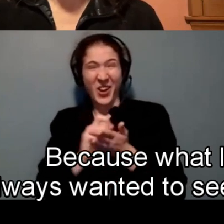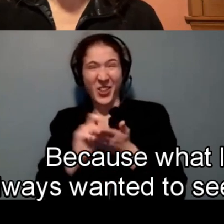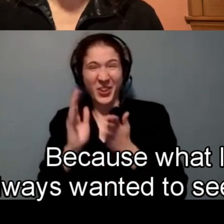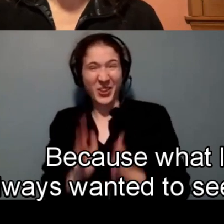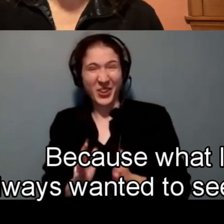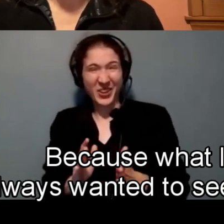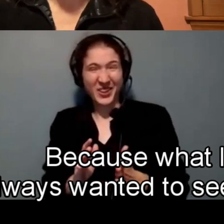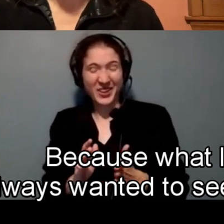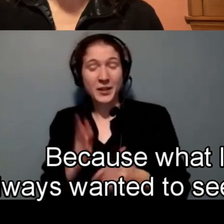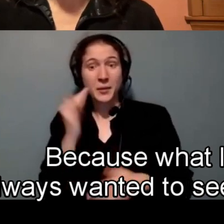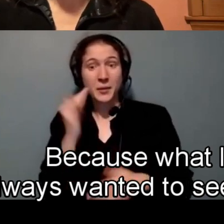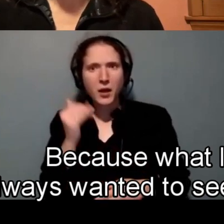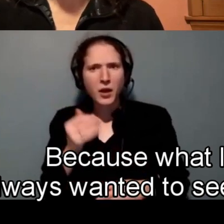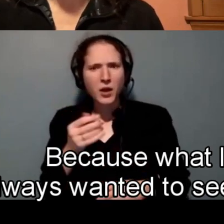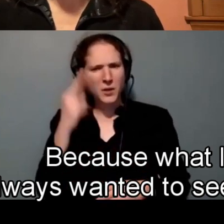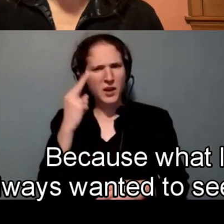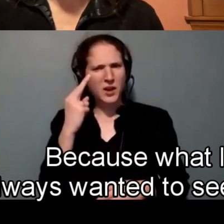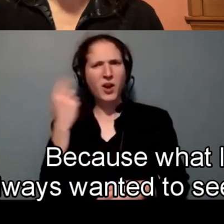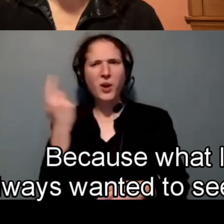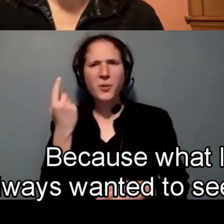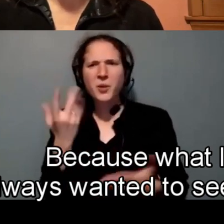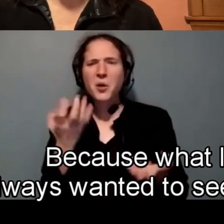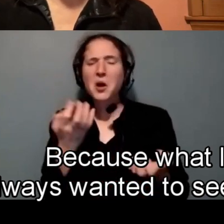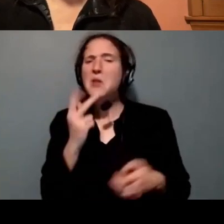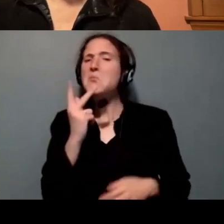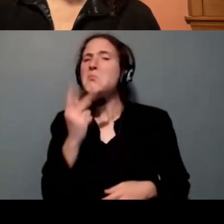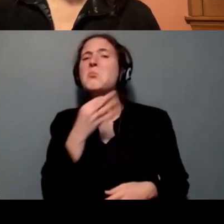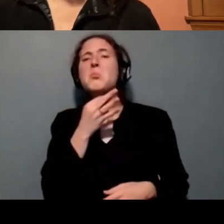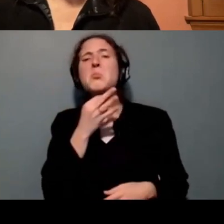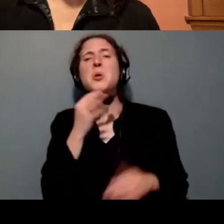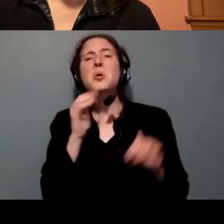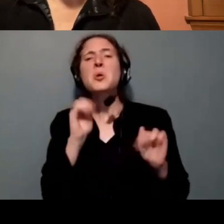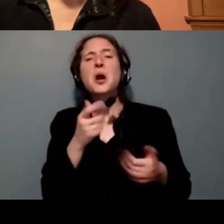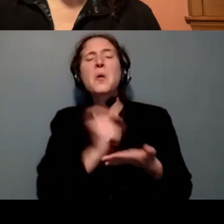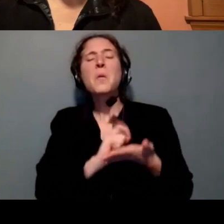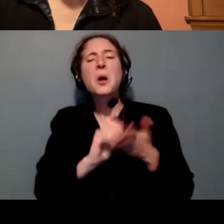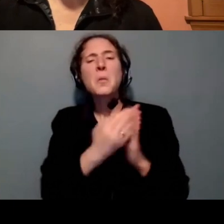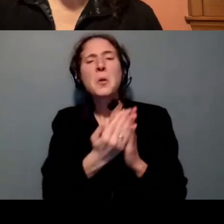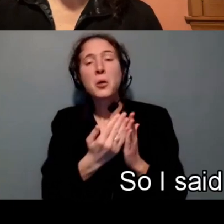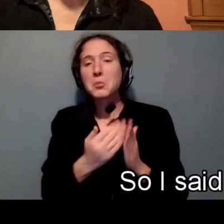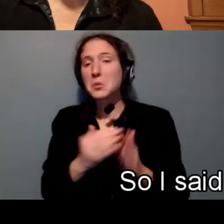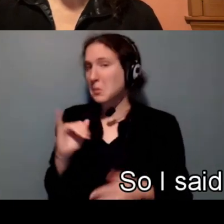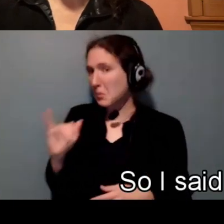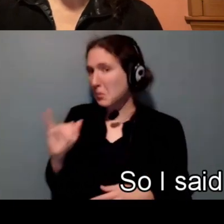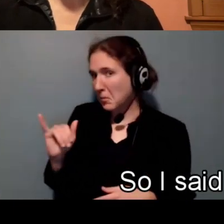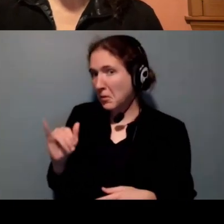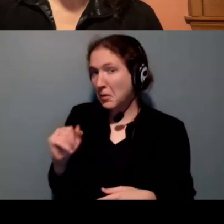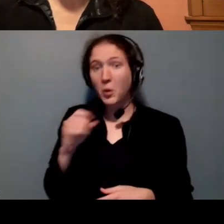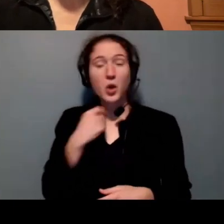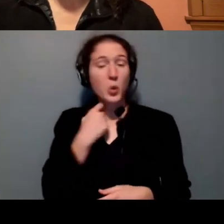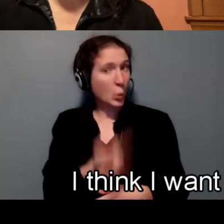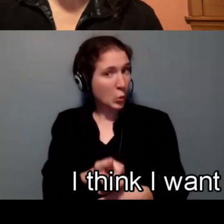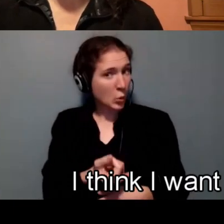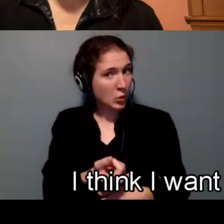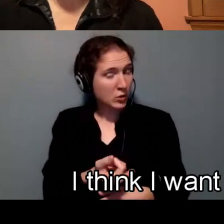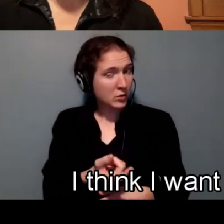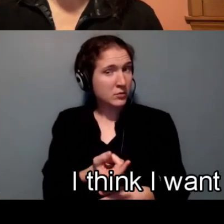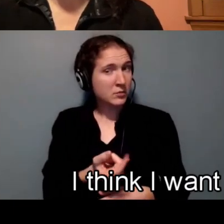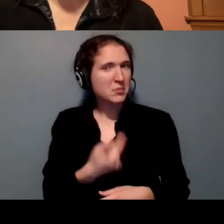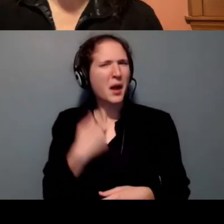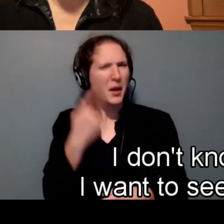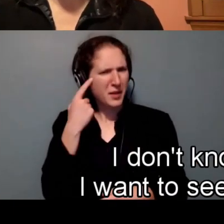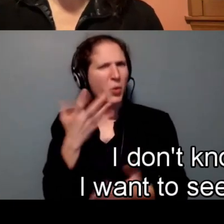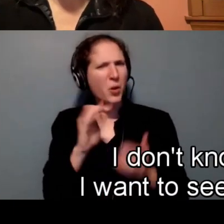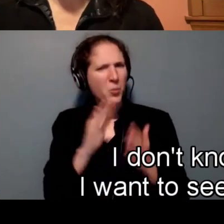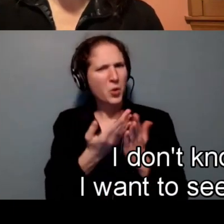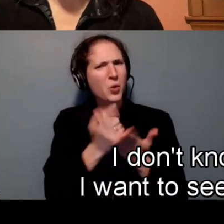realized is I had always wanted to see if I could write a book. So I said that. I said, I think I want to write a book.